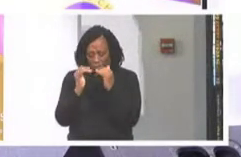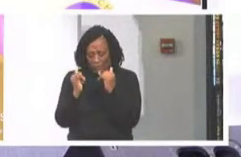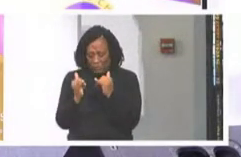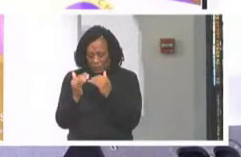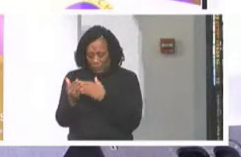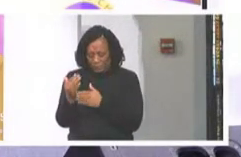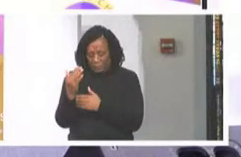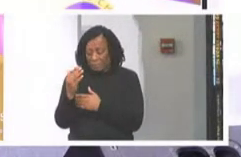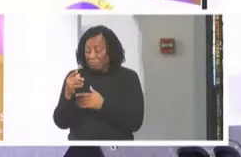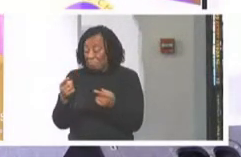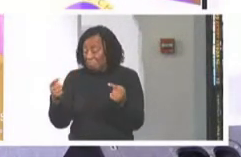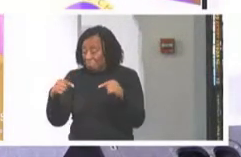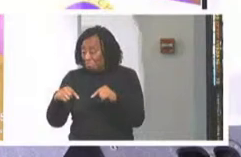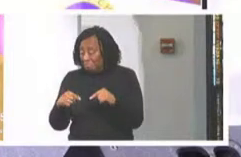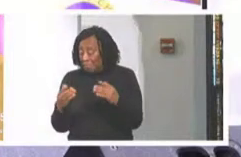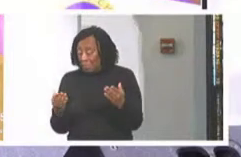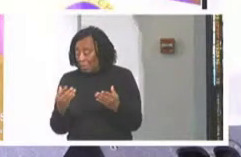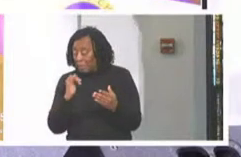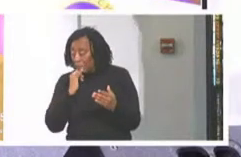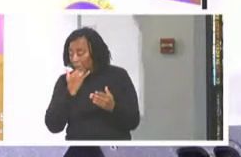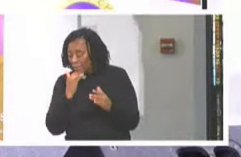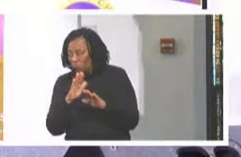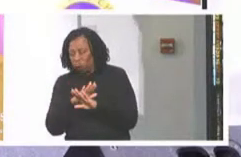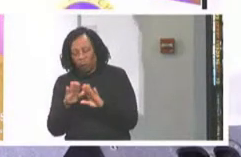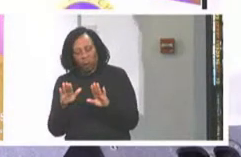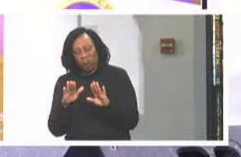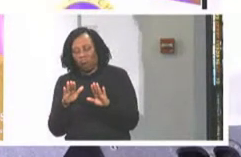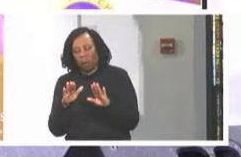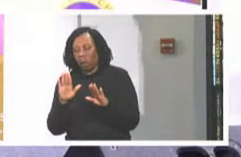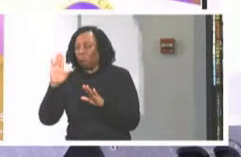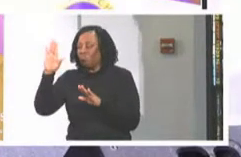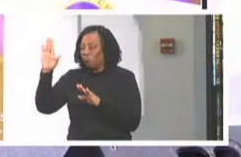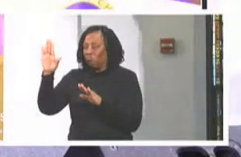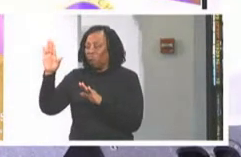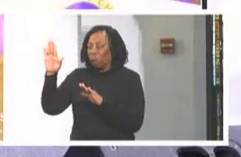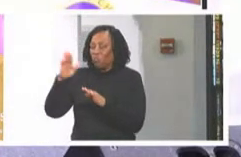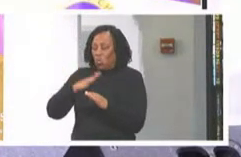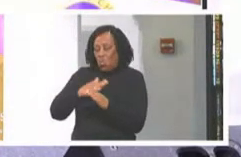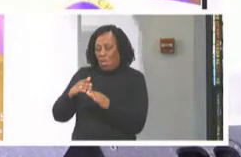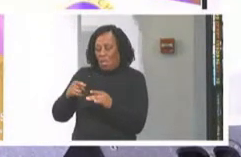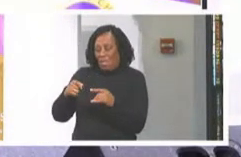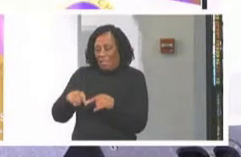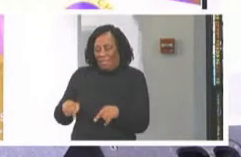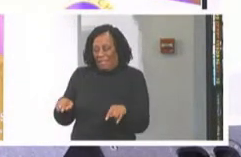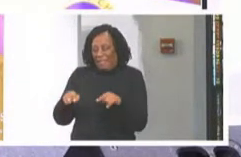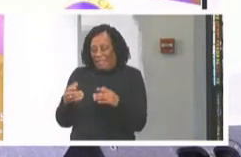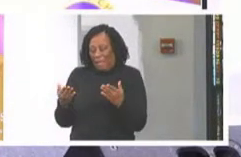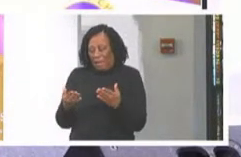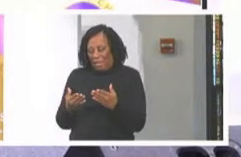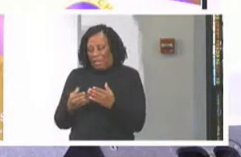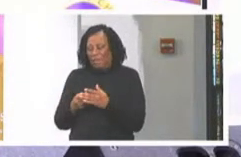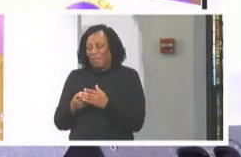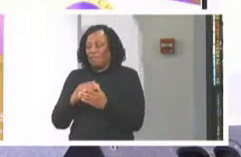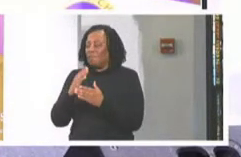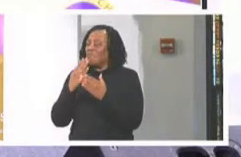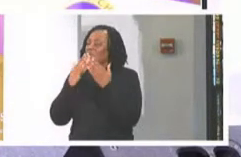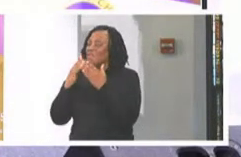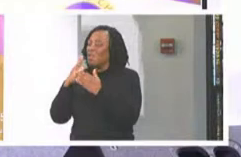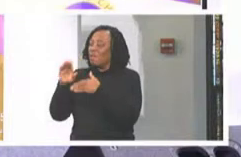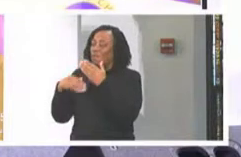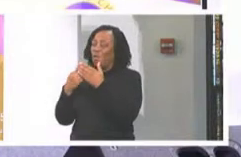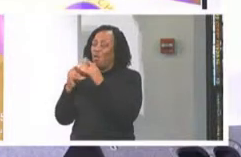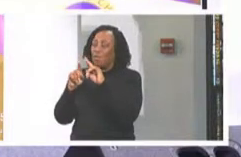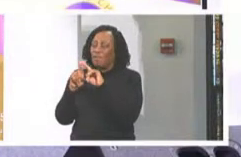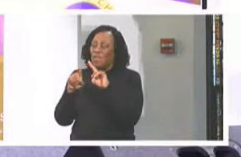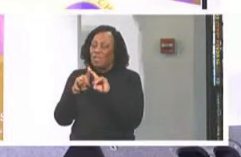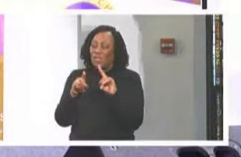they are here by divine appointment. And so, God, we thank you for all the ways that you are moving in their life, even right now, in the name